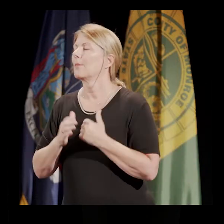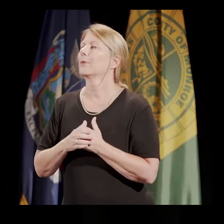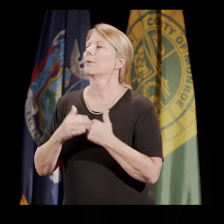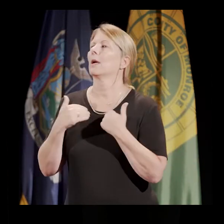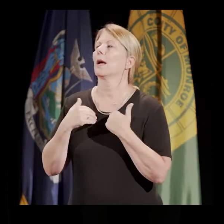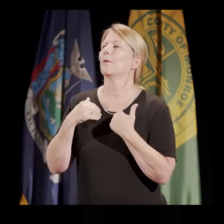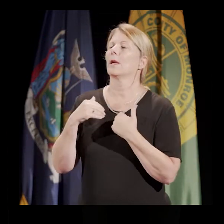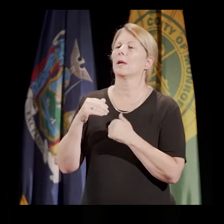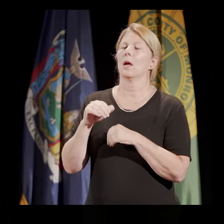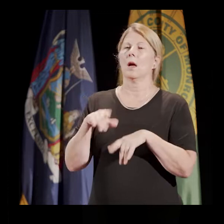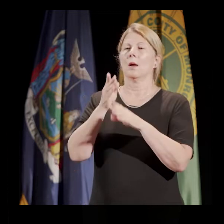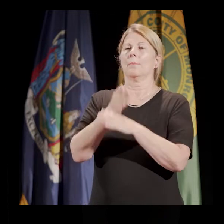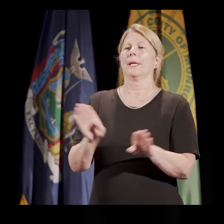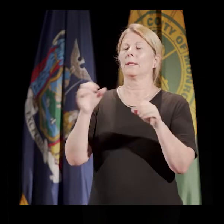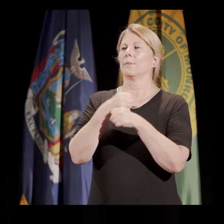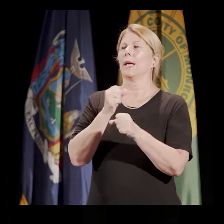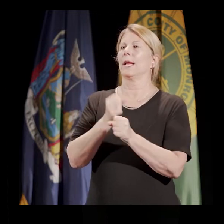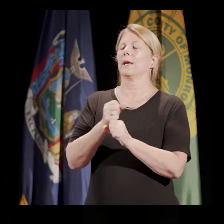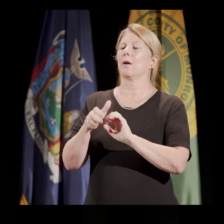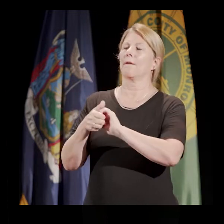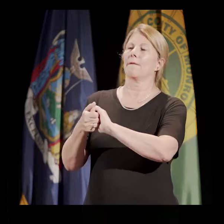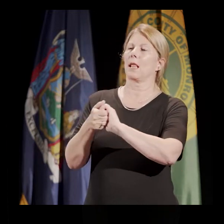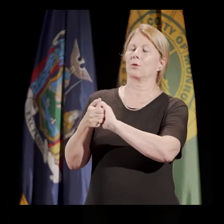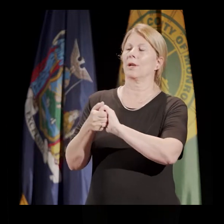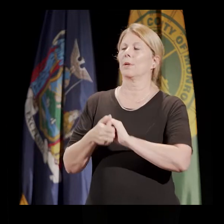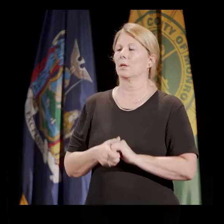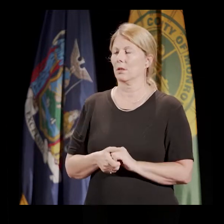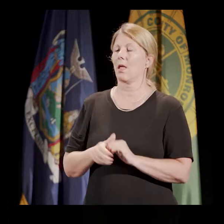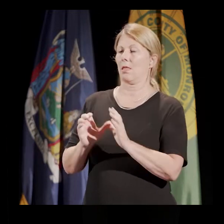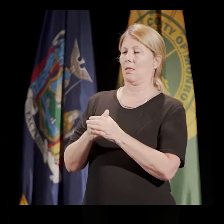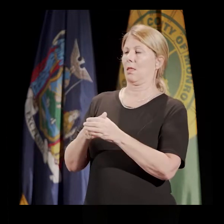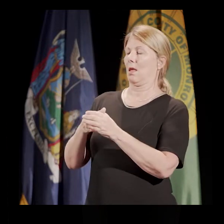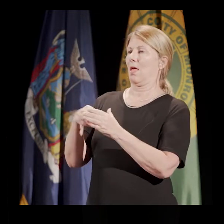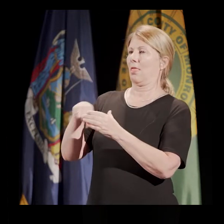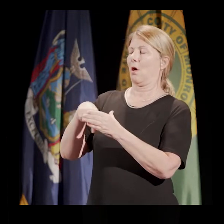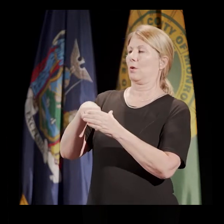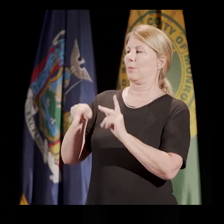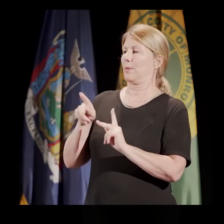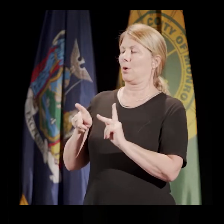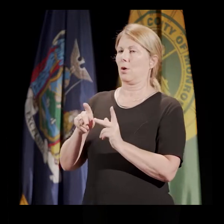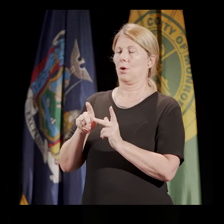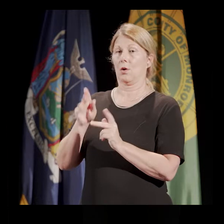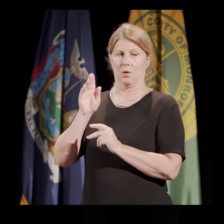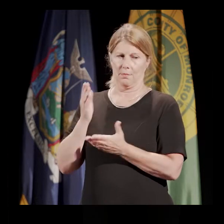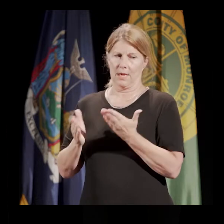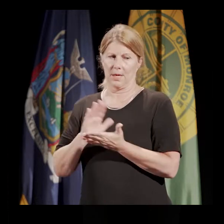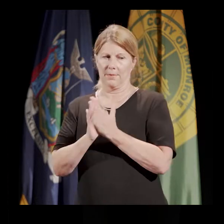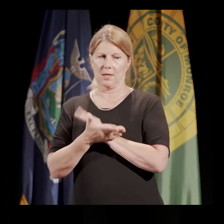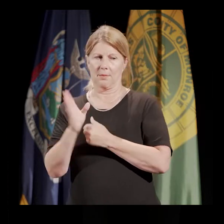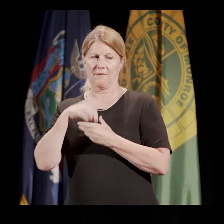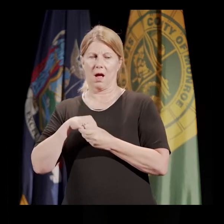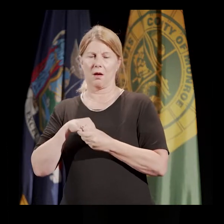Fellowship, a focused personal development program focused on matching individuals who may get involved in violence with